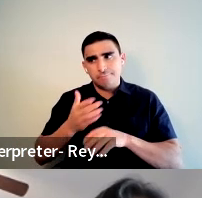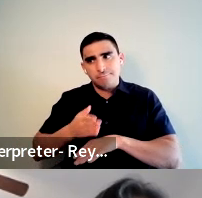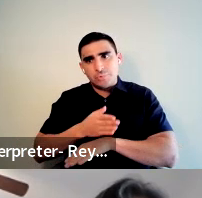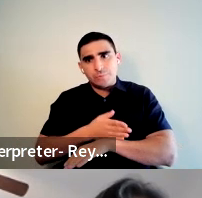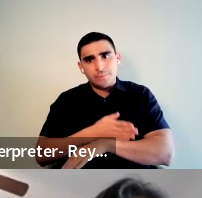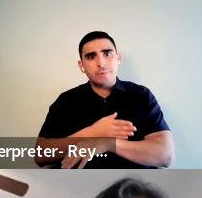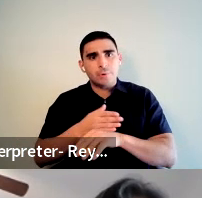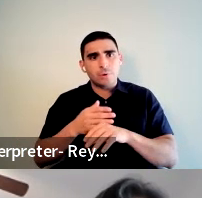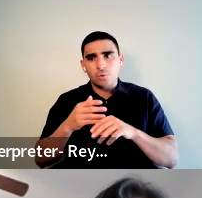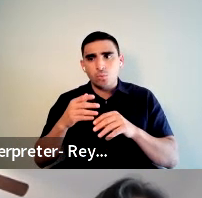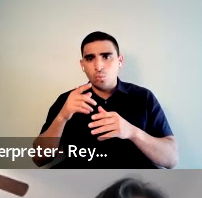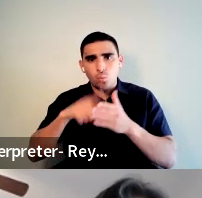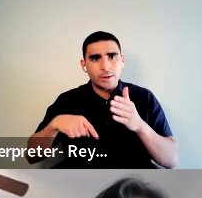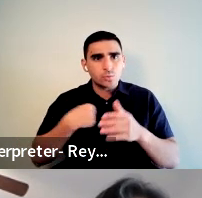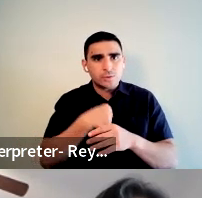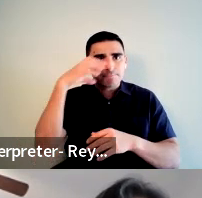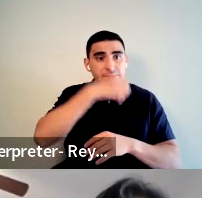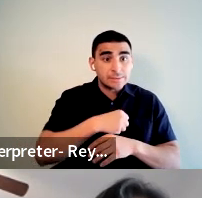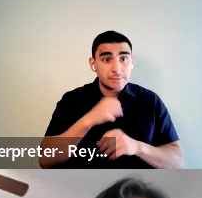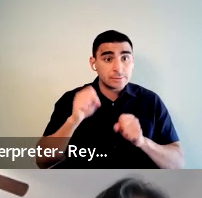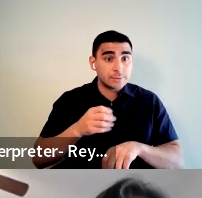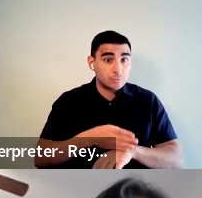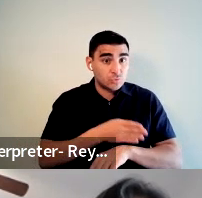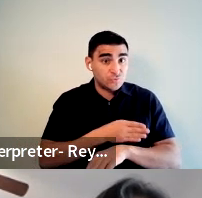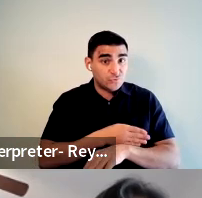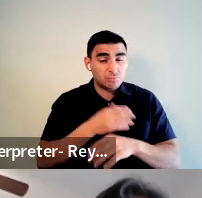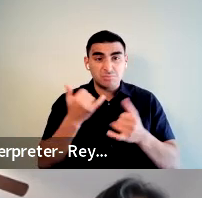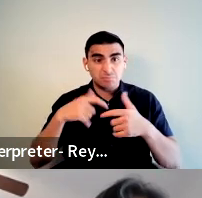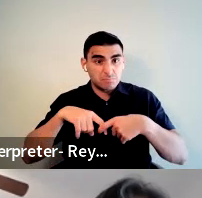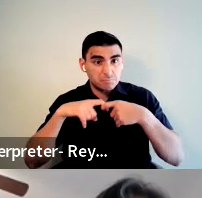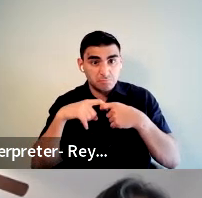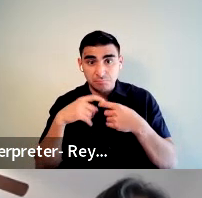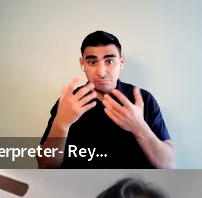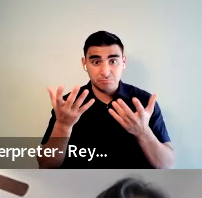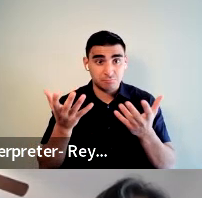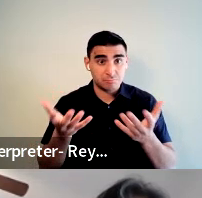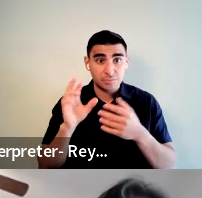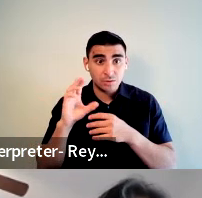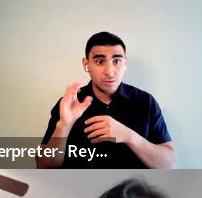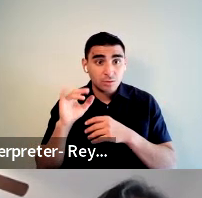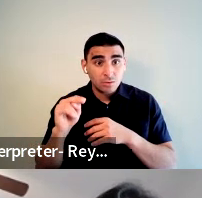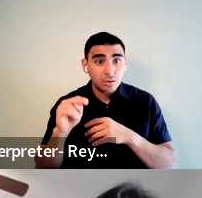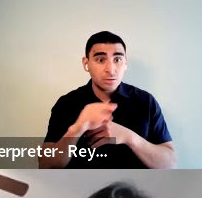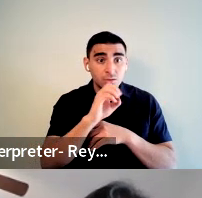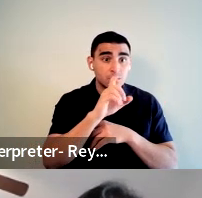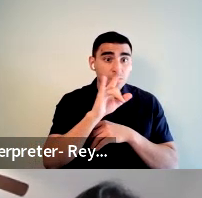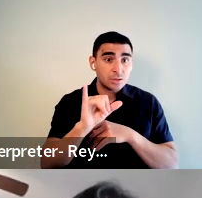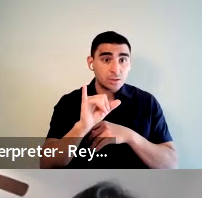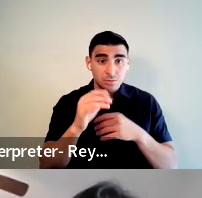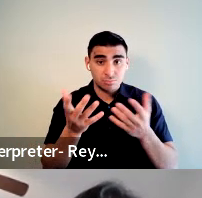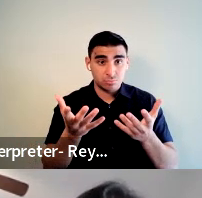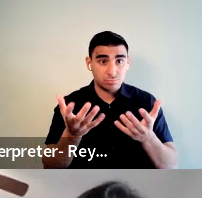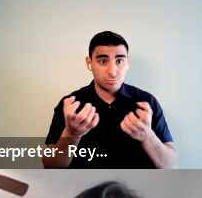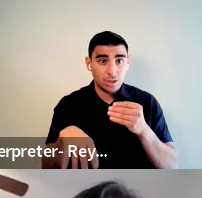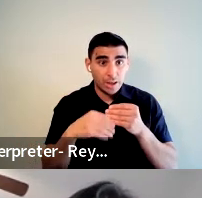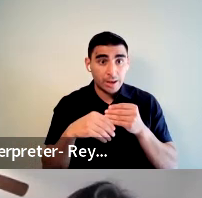our gaps look like. So I'll just pause there and see, Robin and Ellie, what you have to add